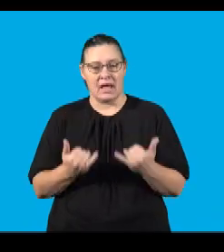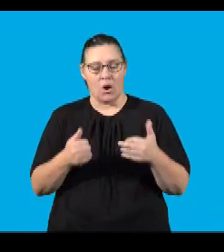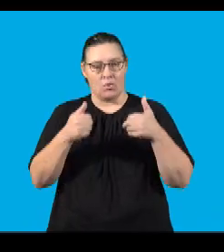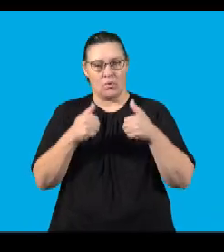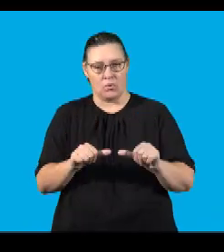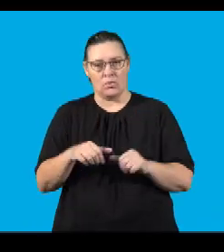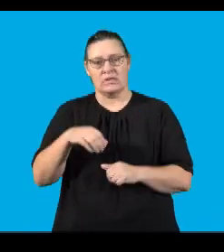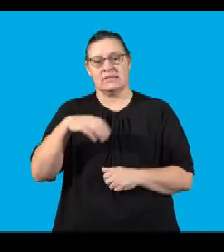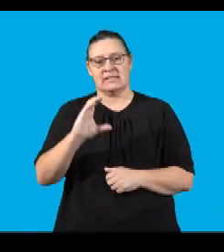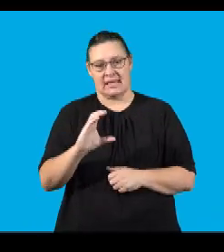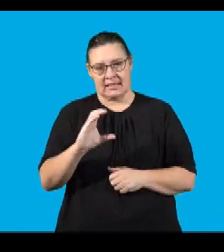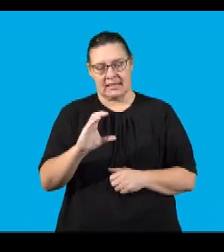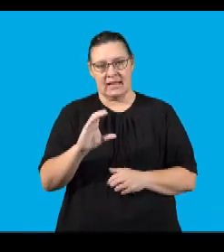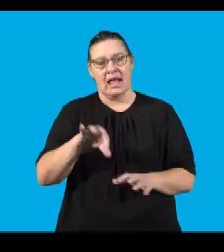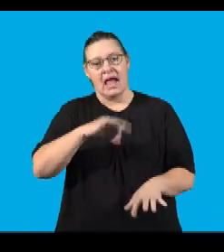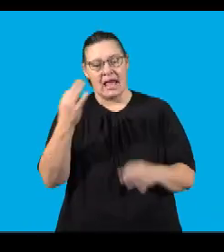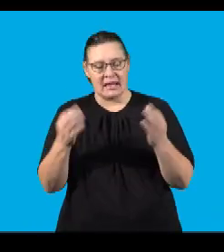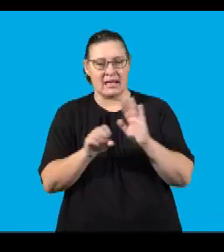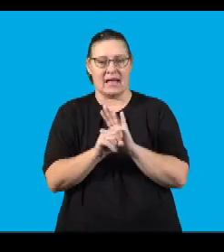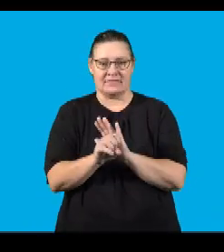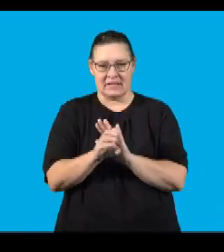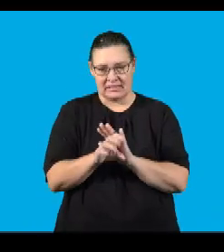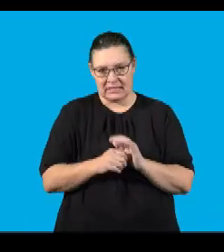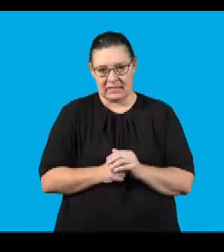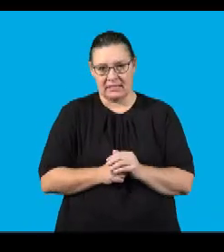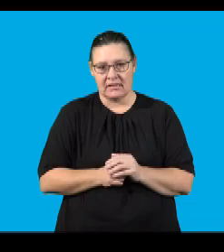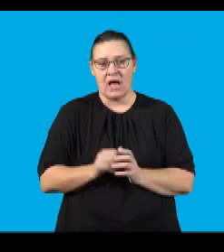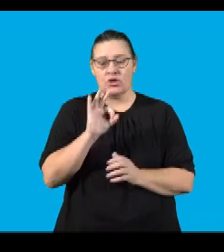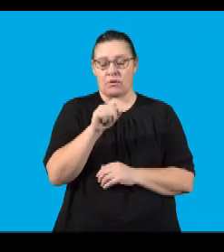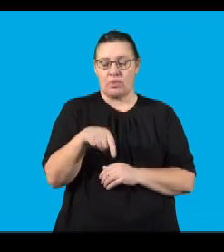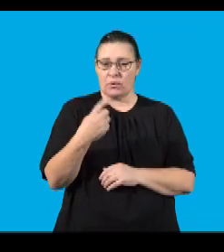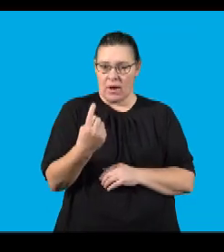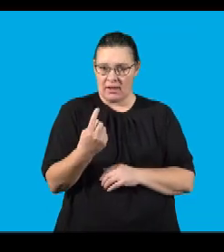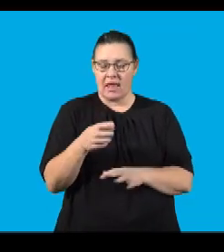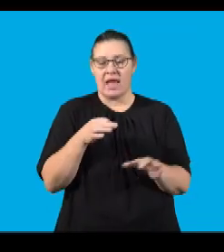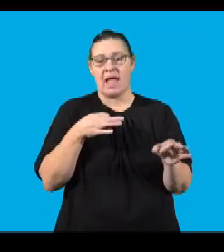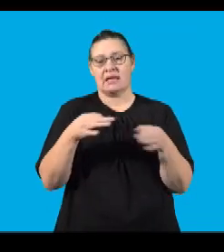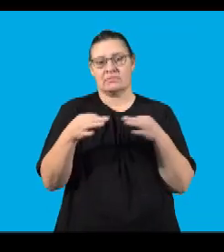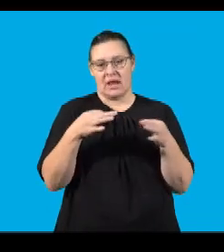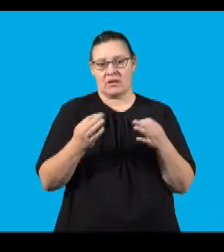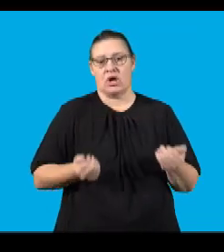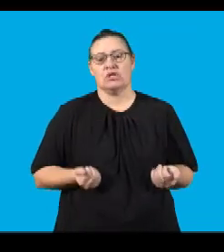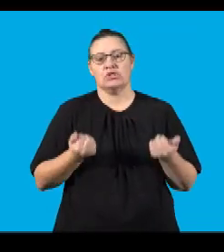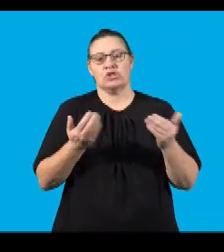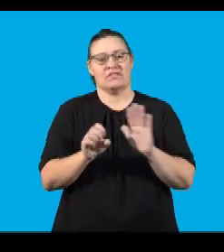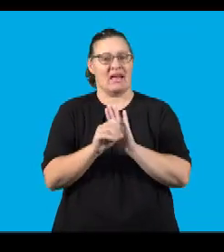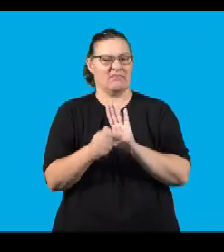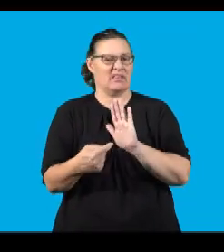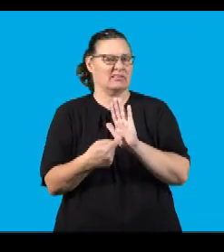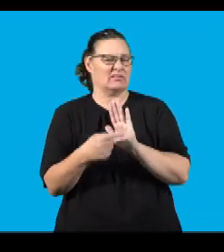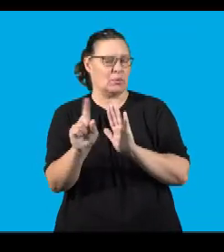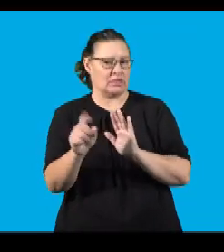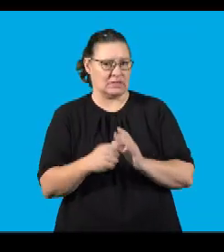Now we're moving on to section C, analyzing advertising, and 3.1 says, describe the service